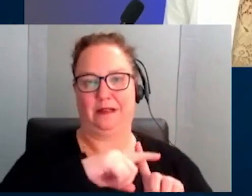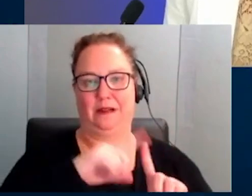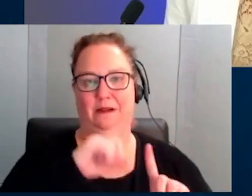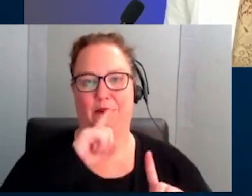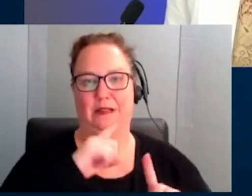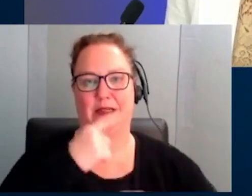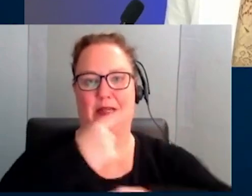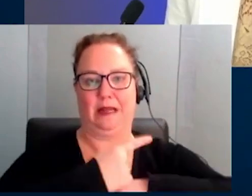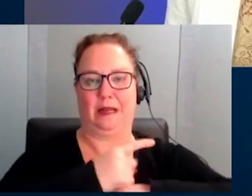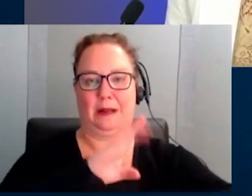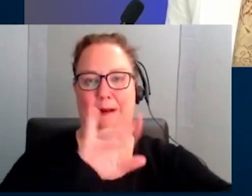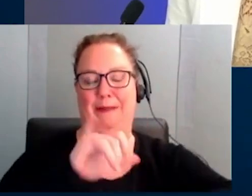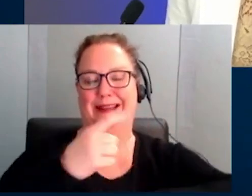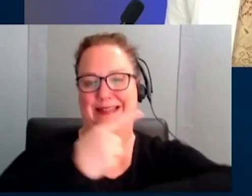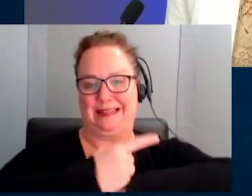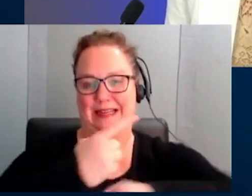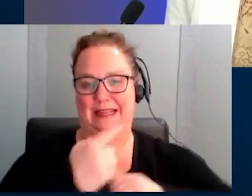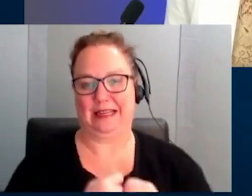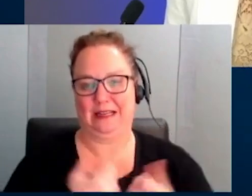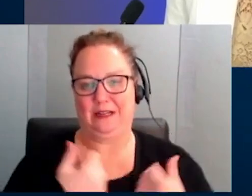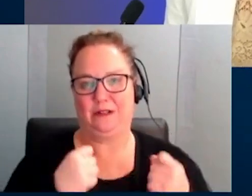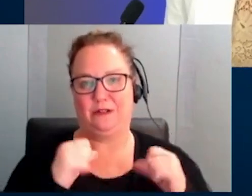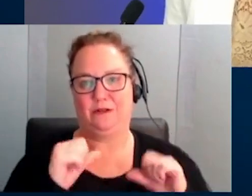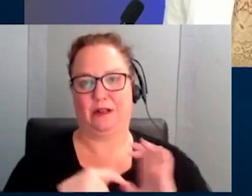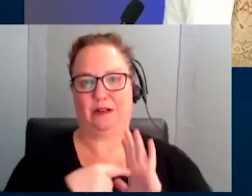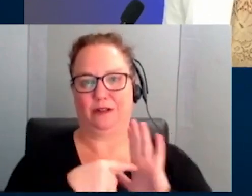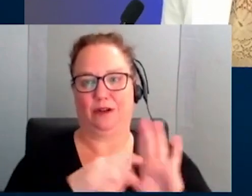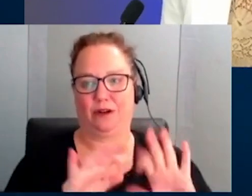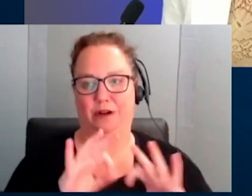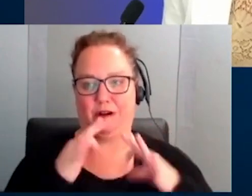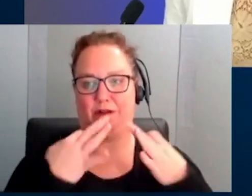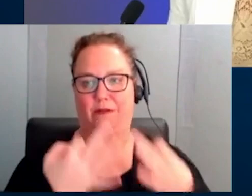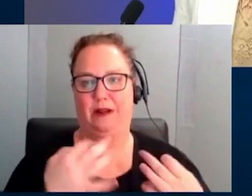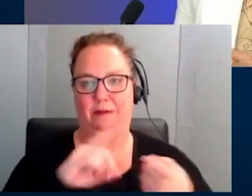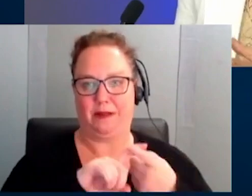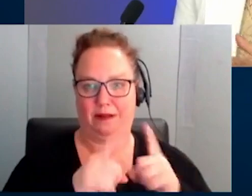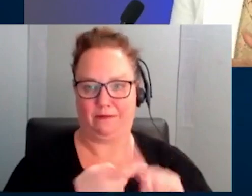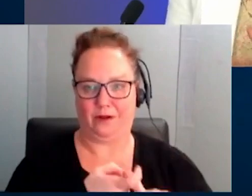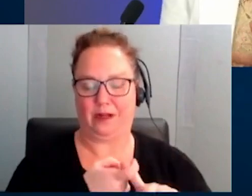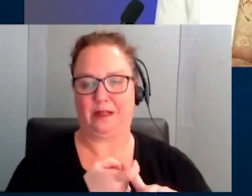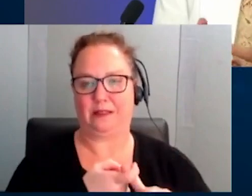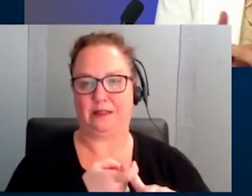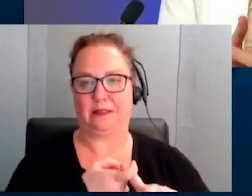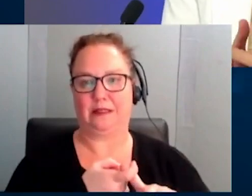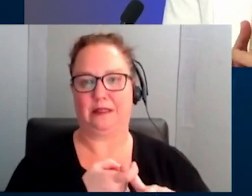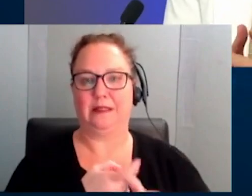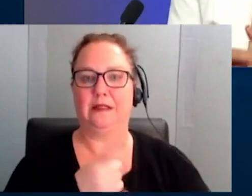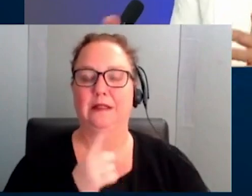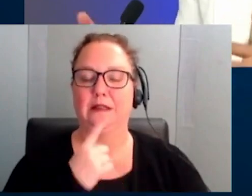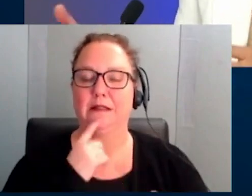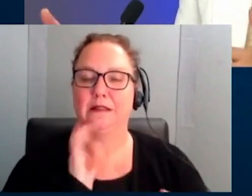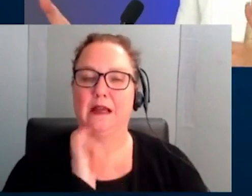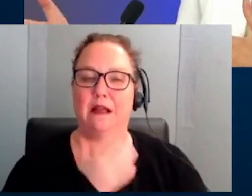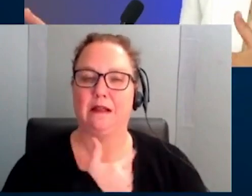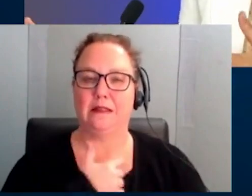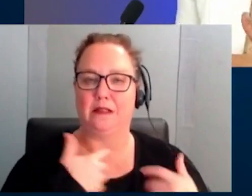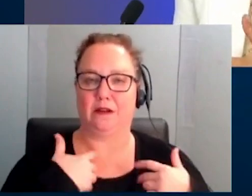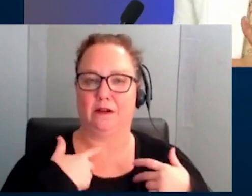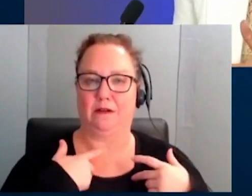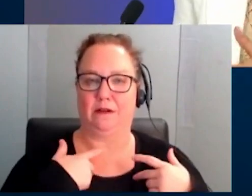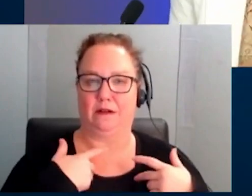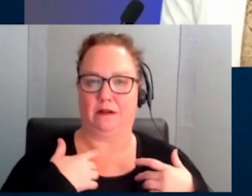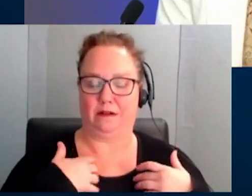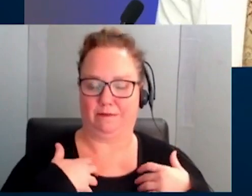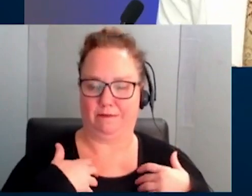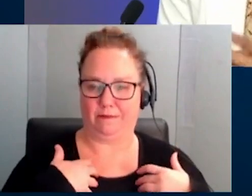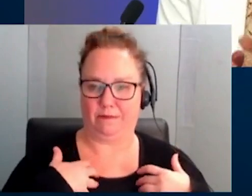day and try to show your family and friends that you can do this. Tell us a little bit about, though, how you physically have felt. We're going to talk to Dr. Sethi about